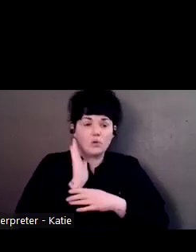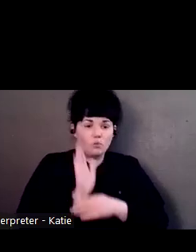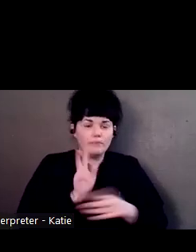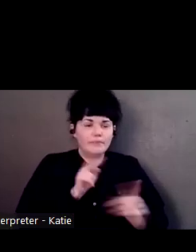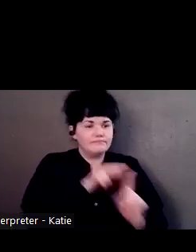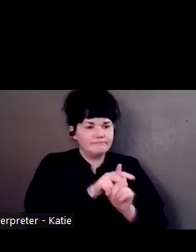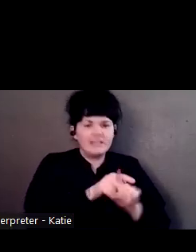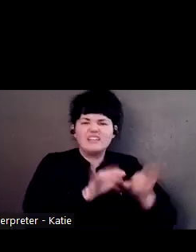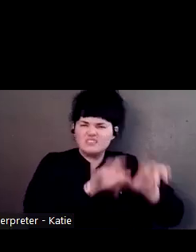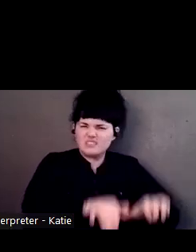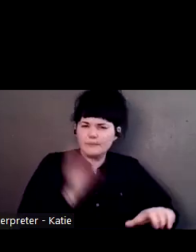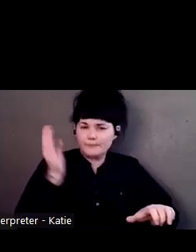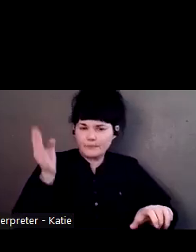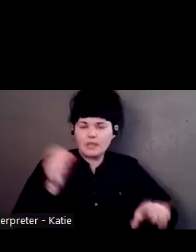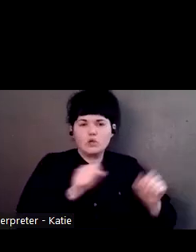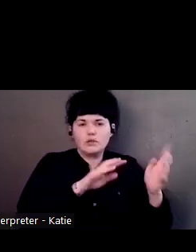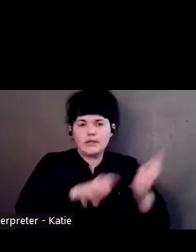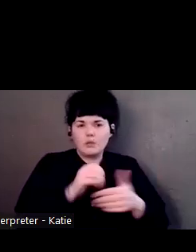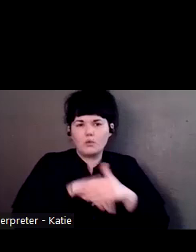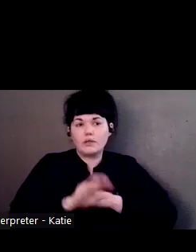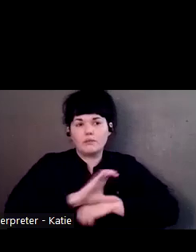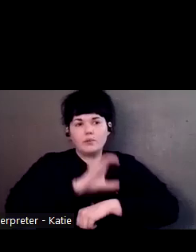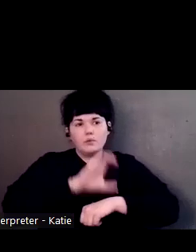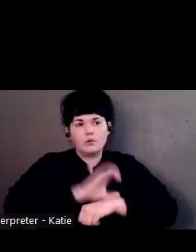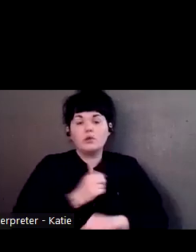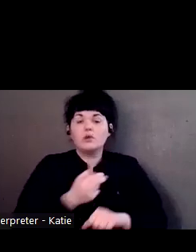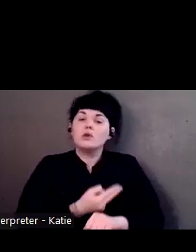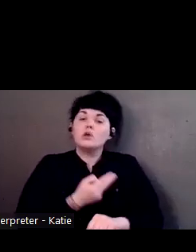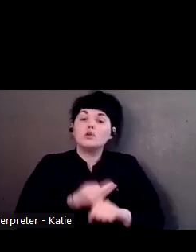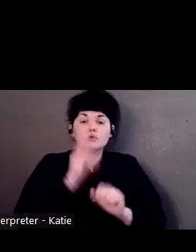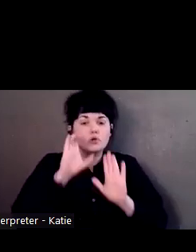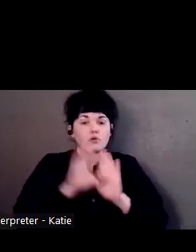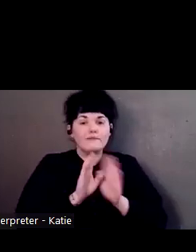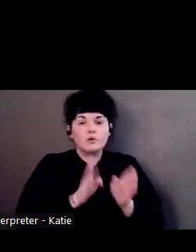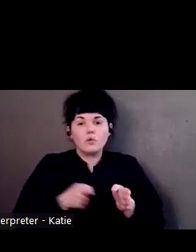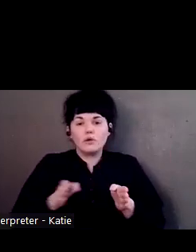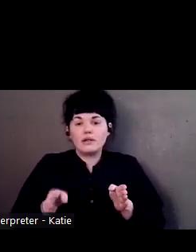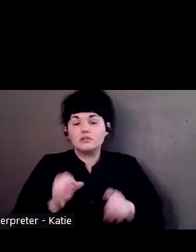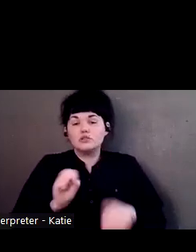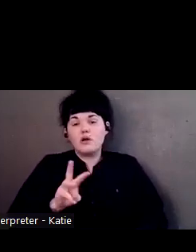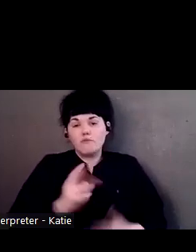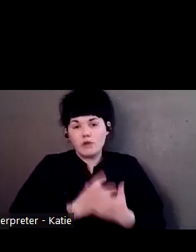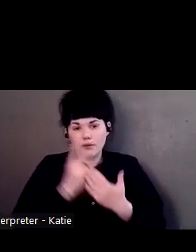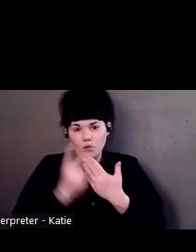this into his computer. He used a graphic organizer software program.